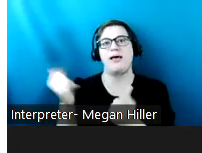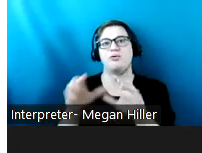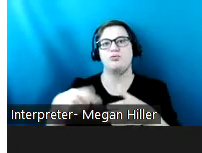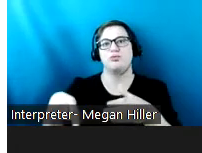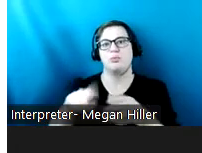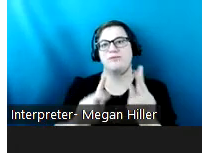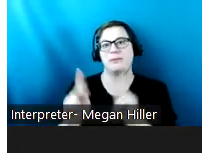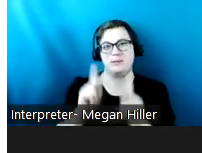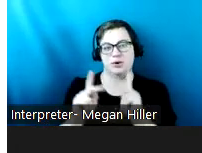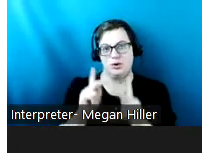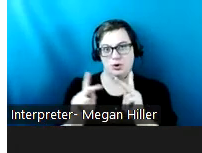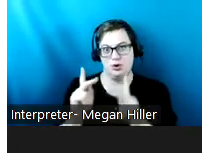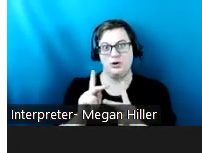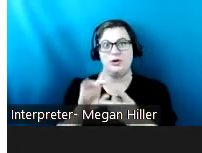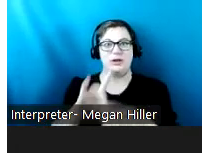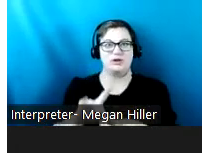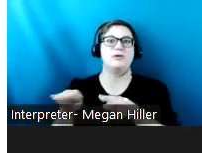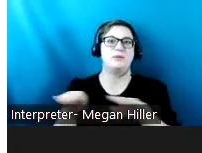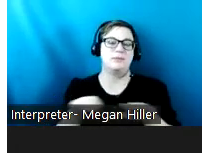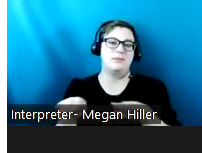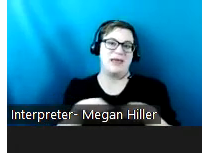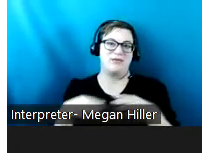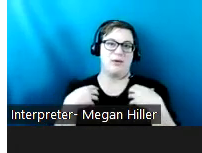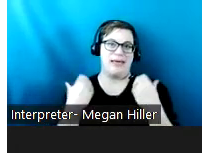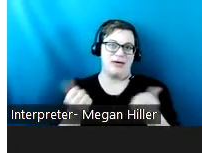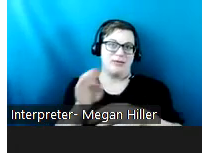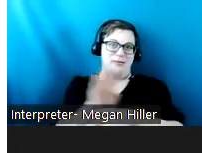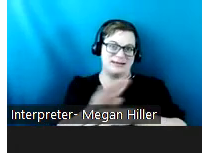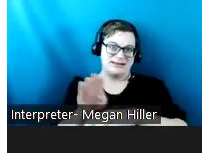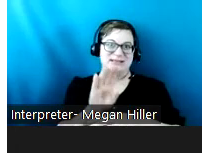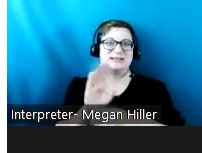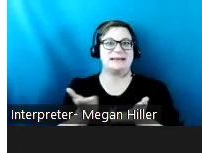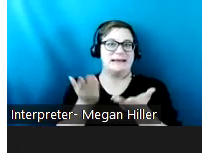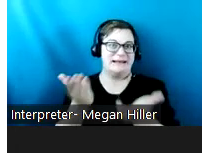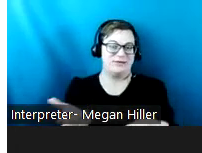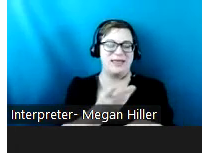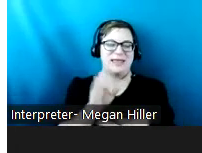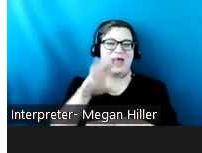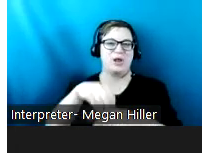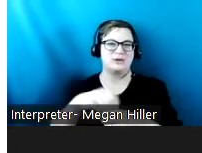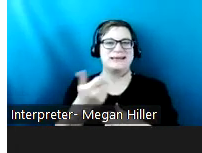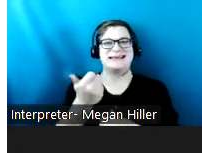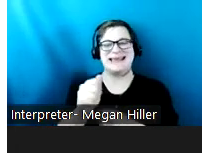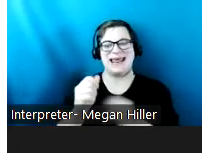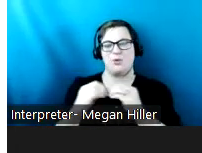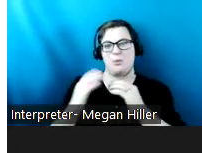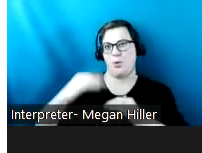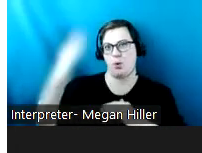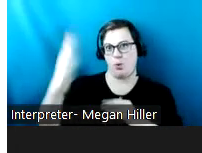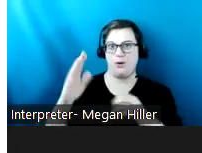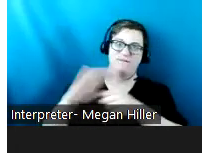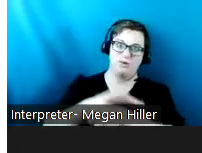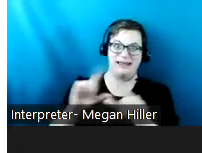persons in the business of behavioral healthcare delivery that includes 10 or more full-time equivalent, fully licensed